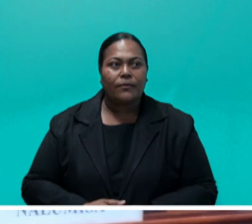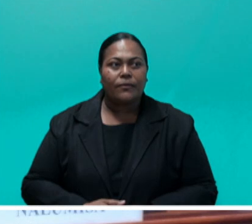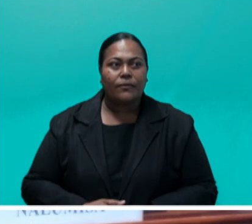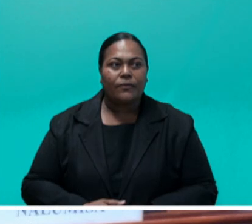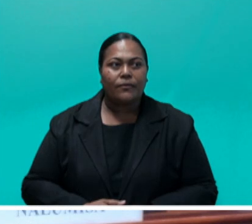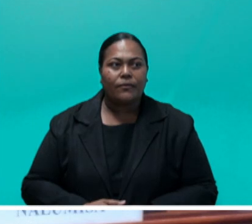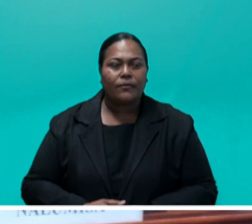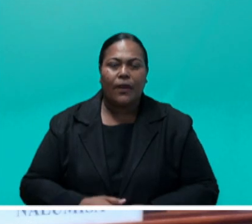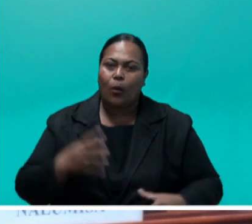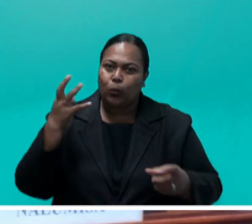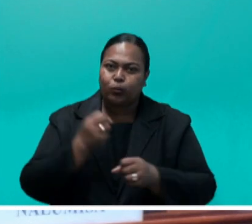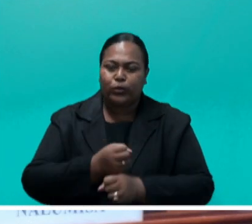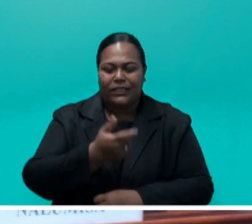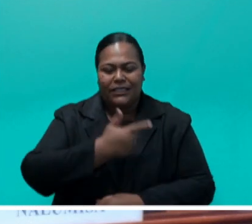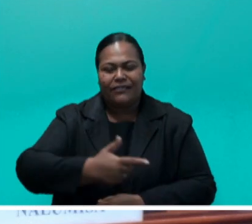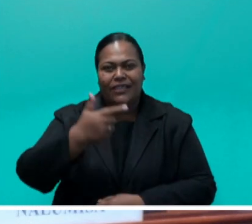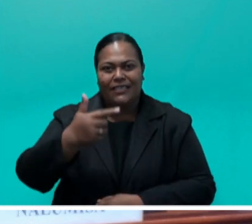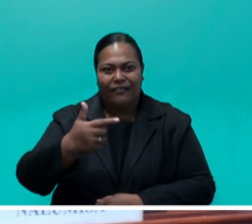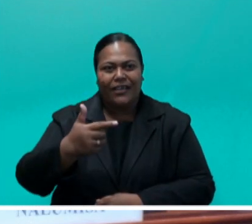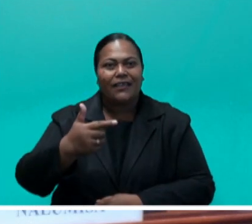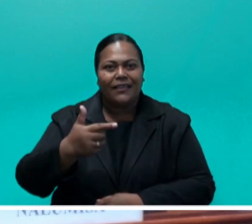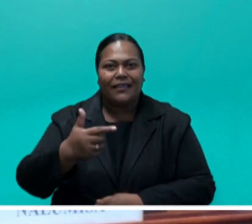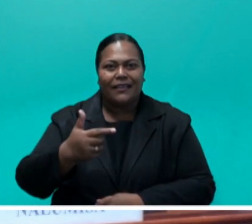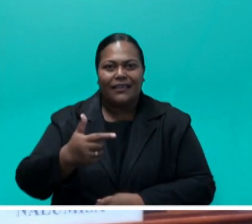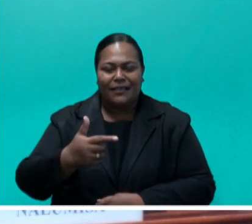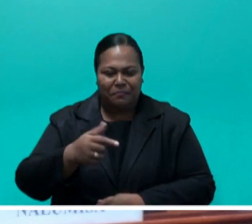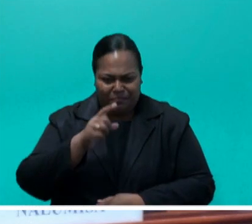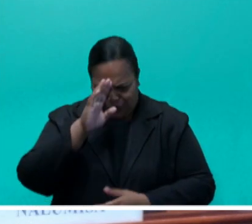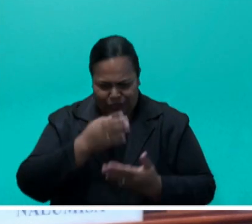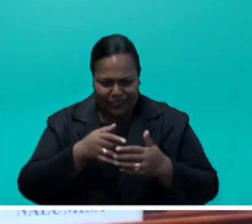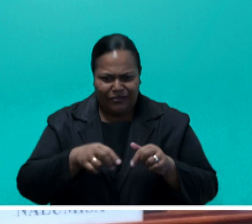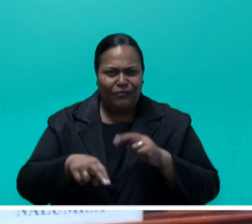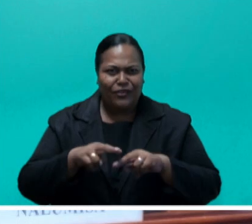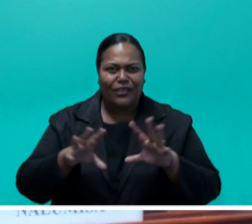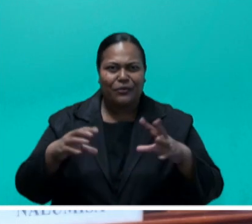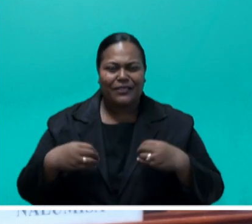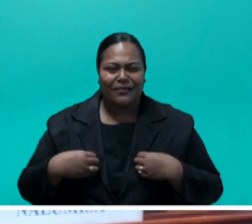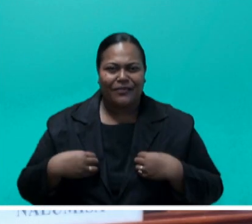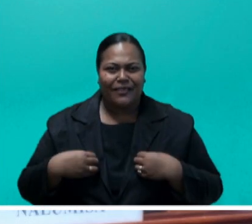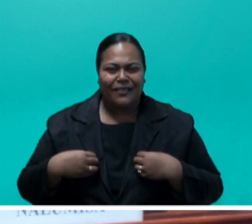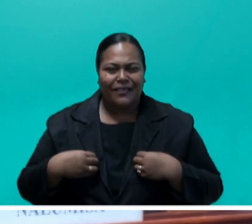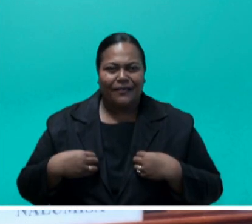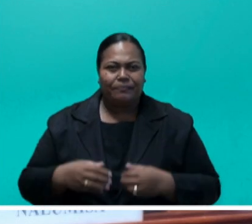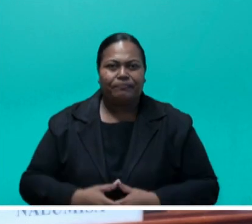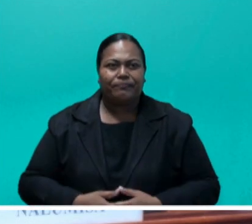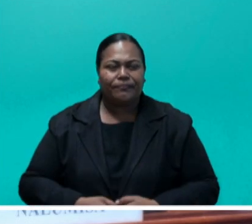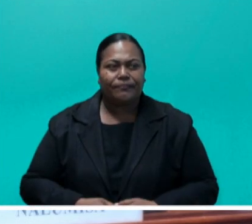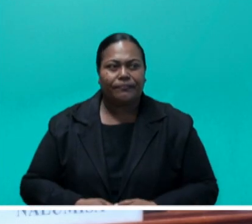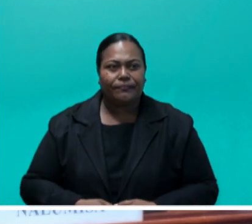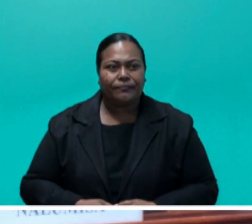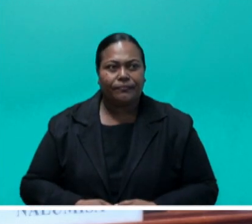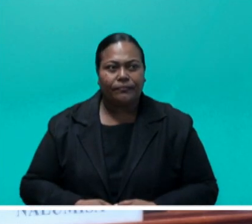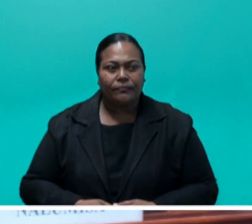of 77 Gold Awardees nationally. Since its inception,